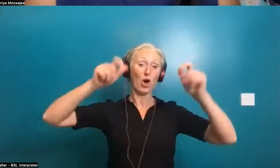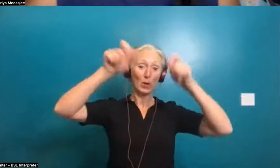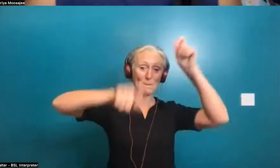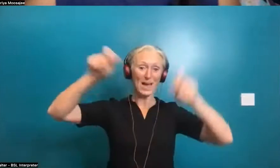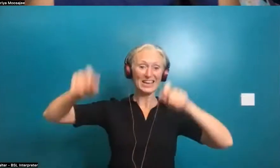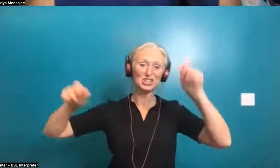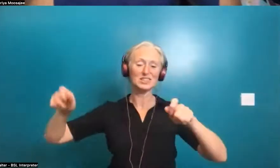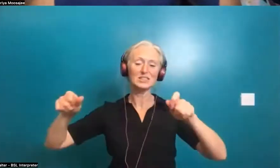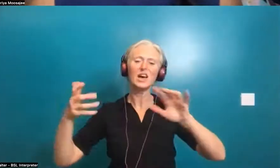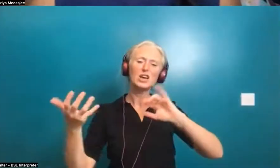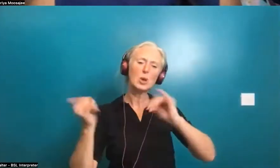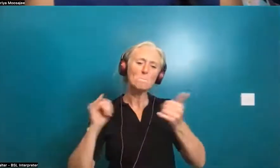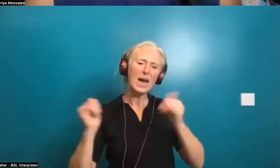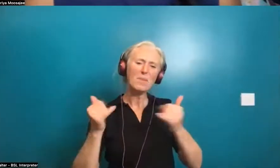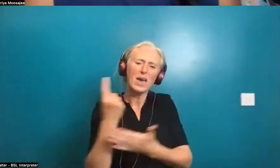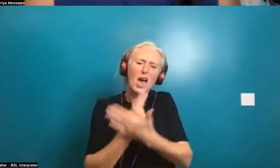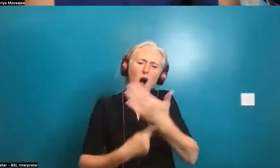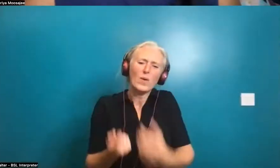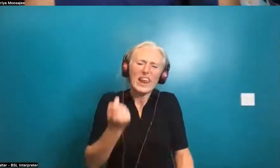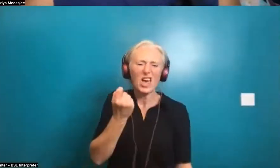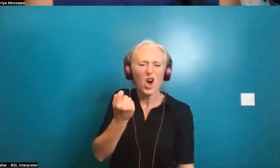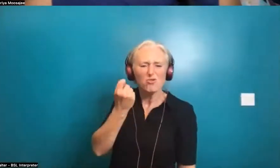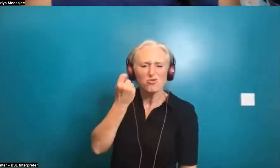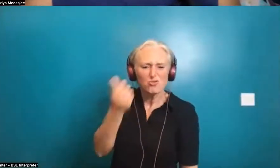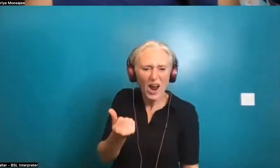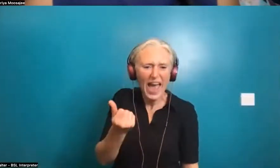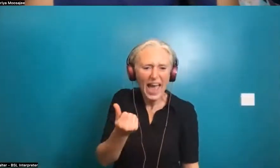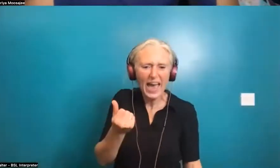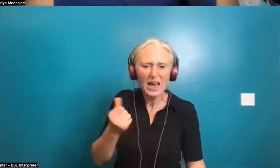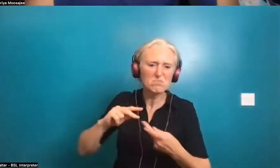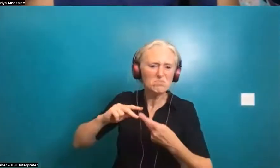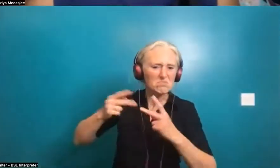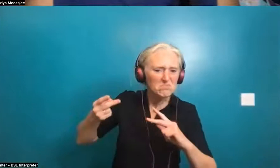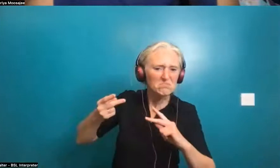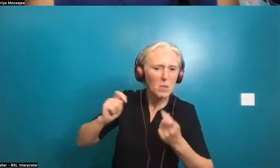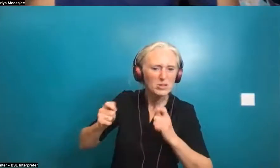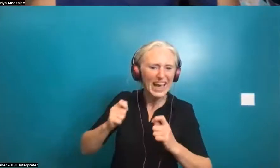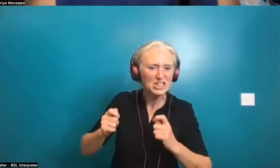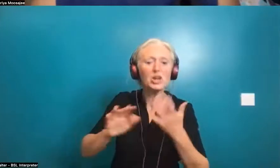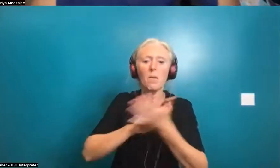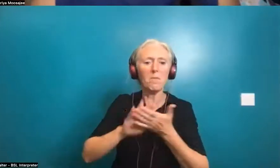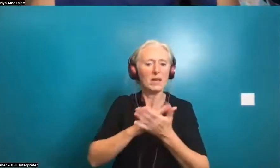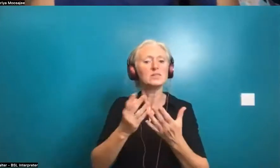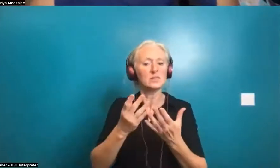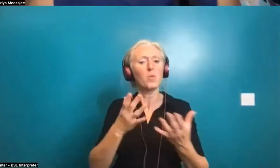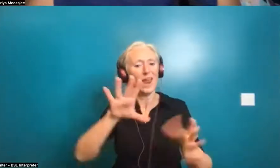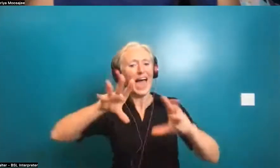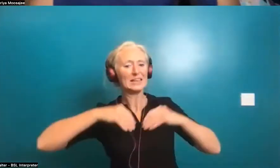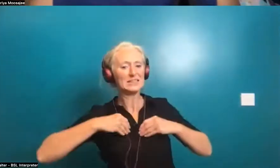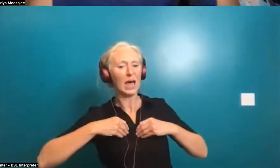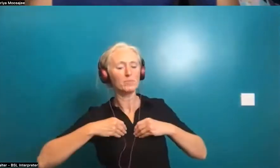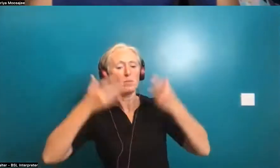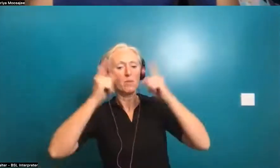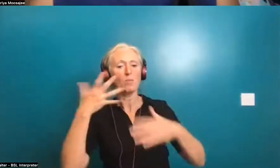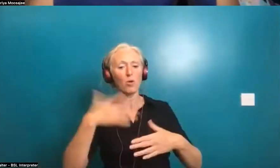maybe accept patients from abroad. But it's always worth emailing the organisers and just saying, hi, could you